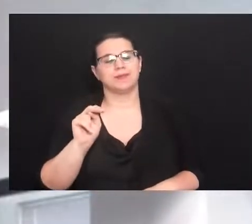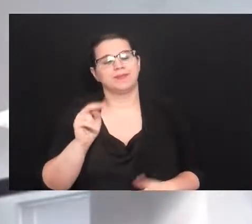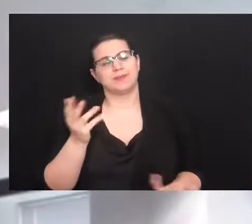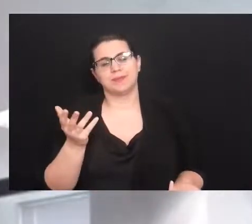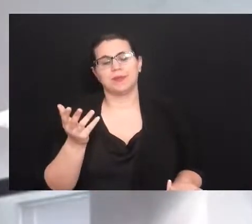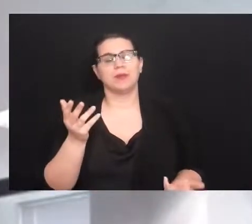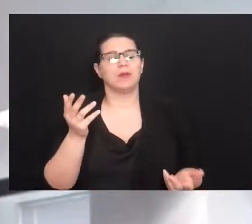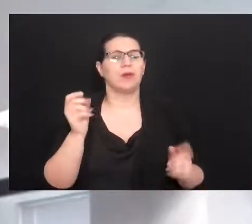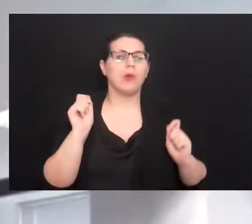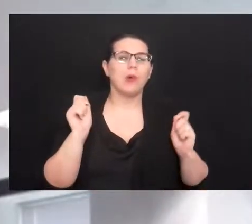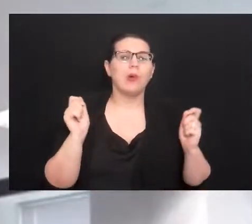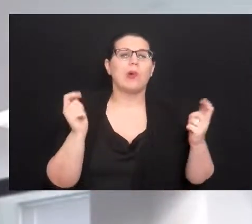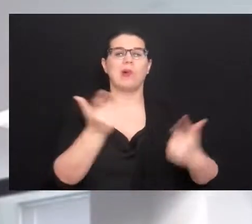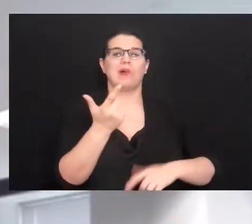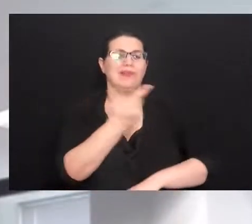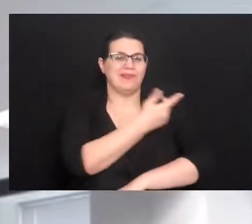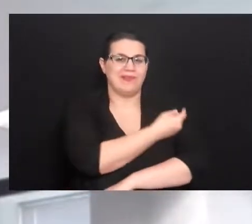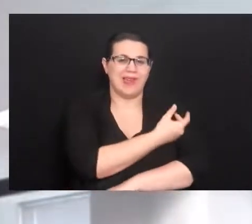we hope that